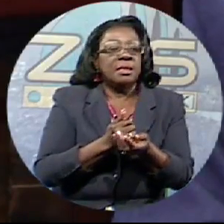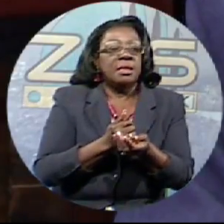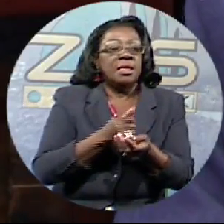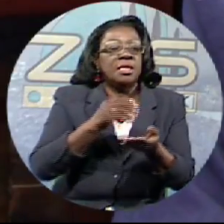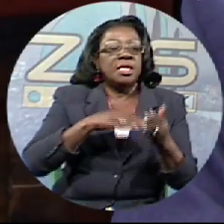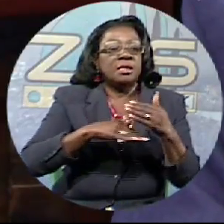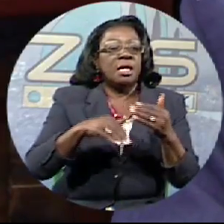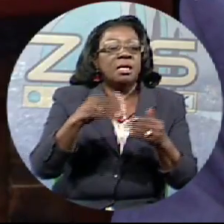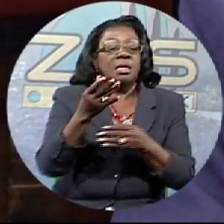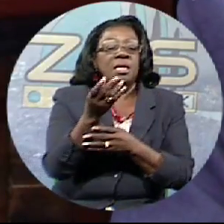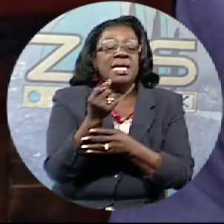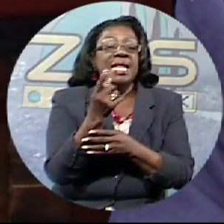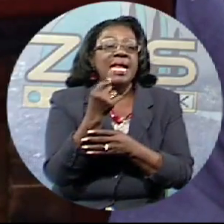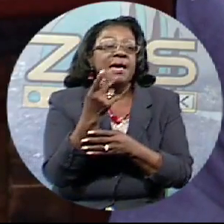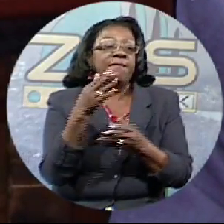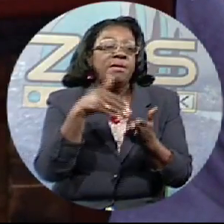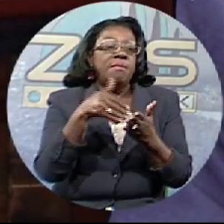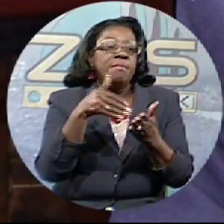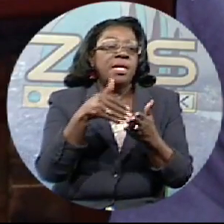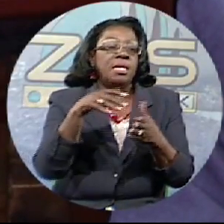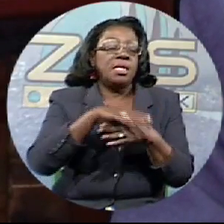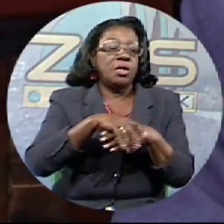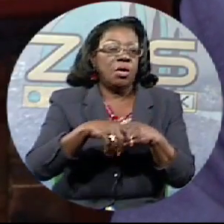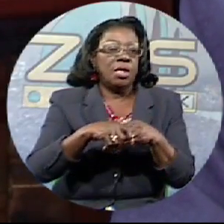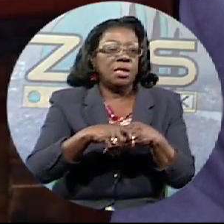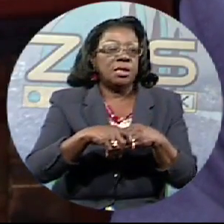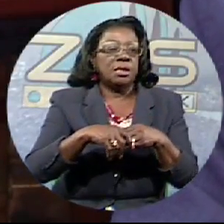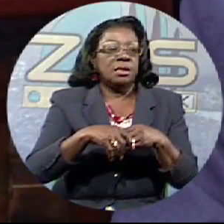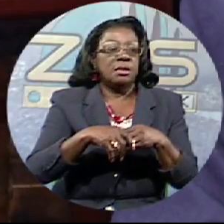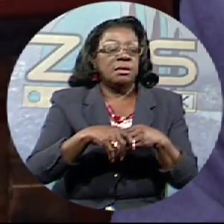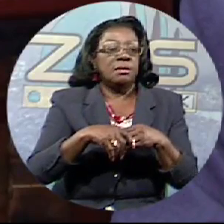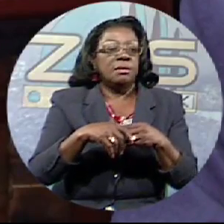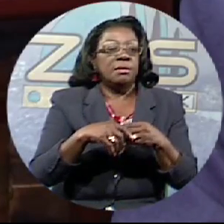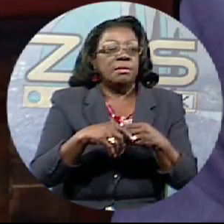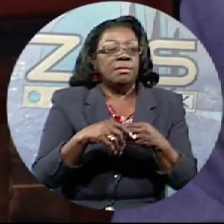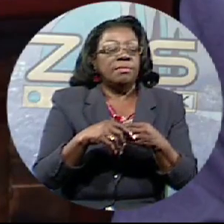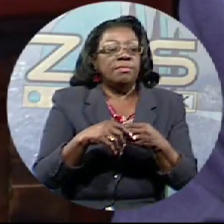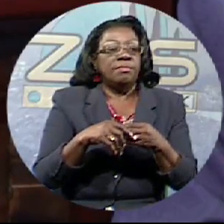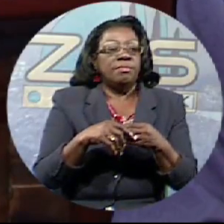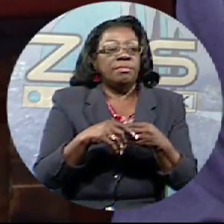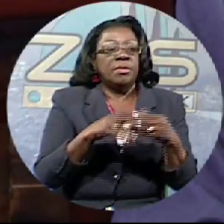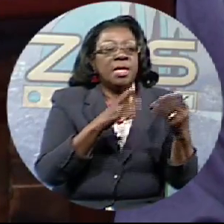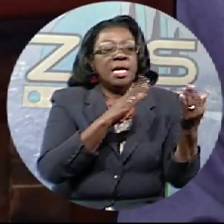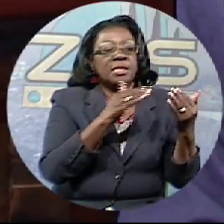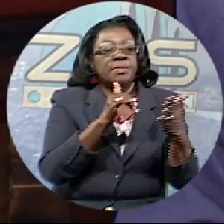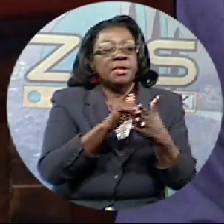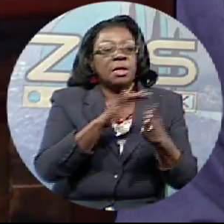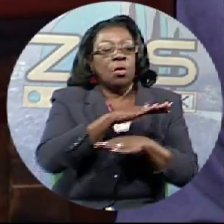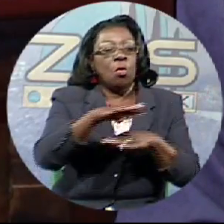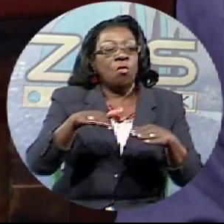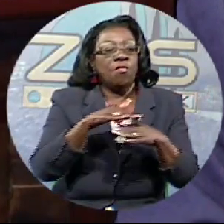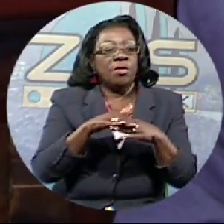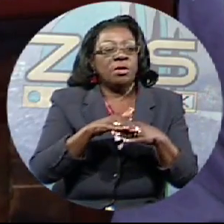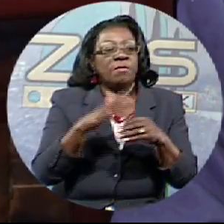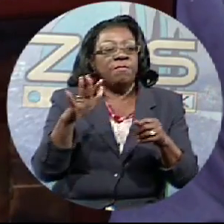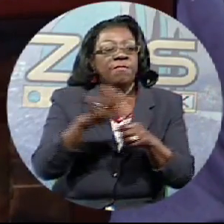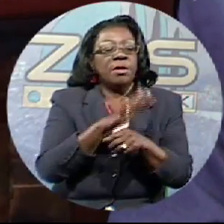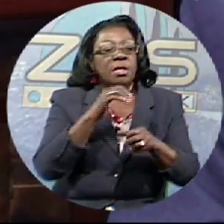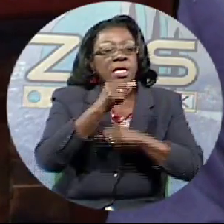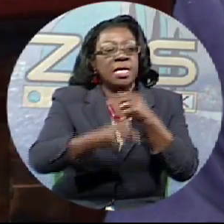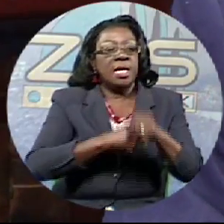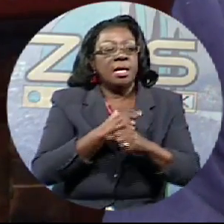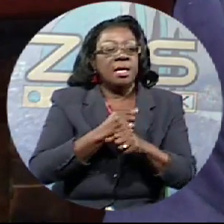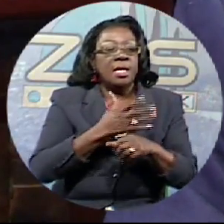just under $11 million, $10.9 million. They estimate that over the full year they will